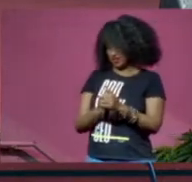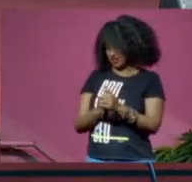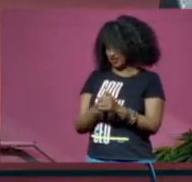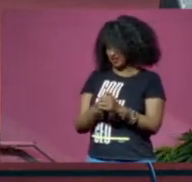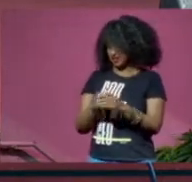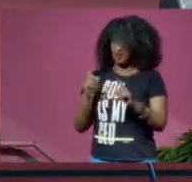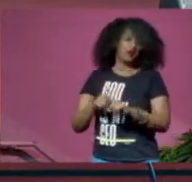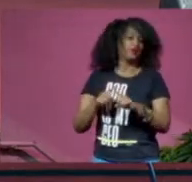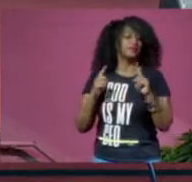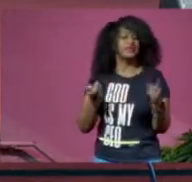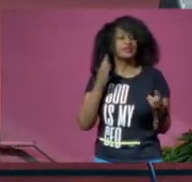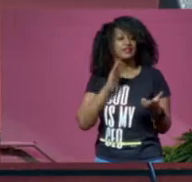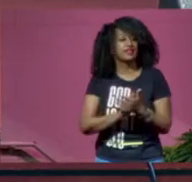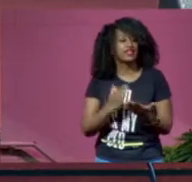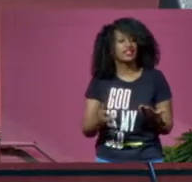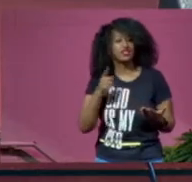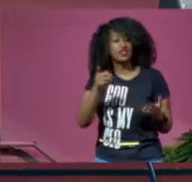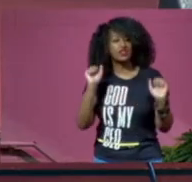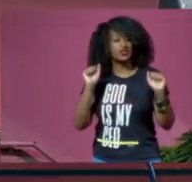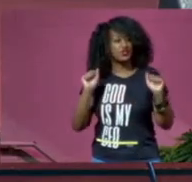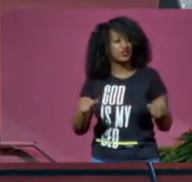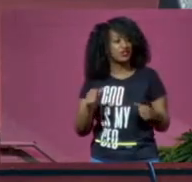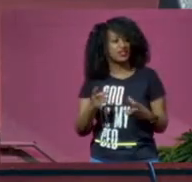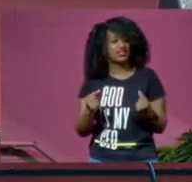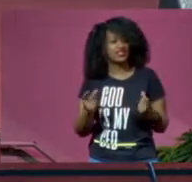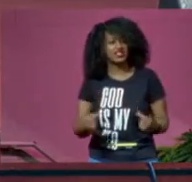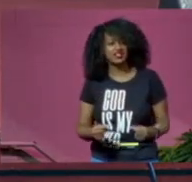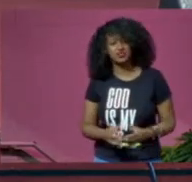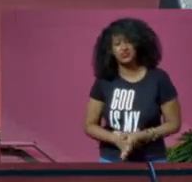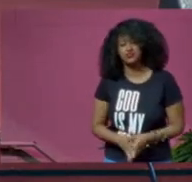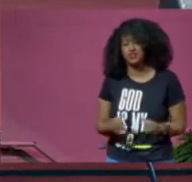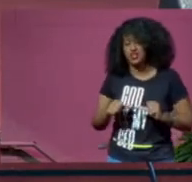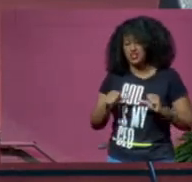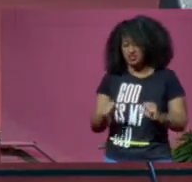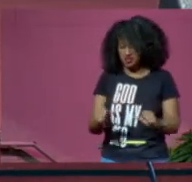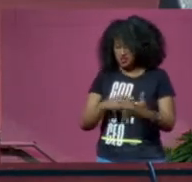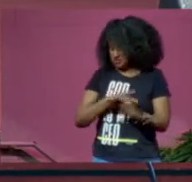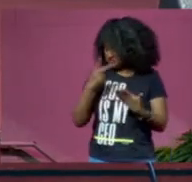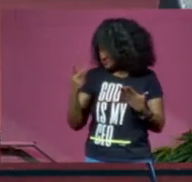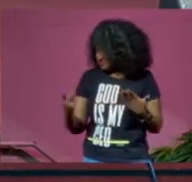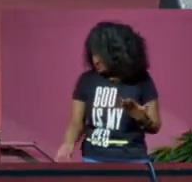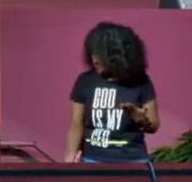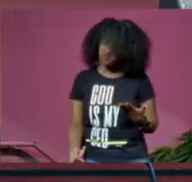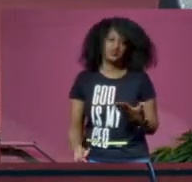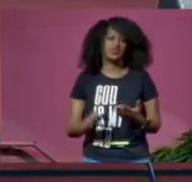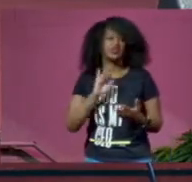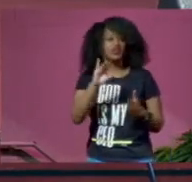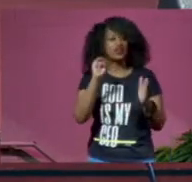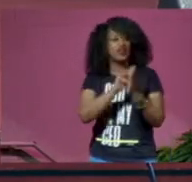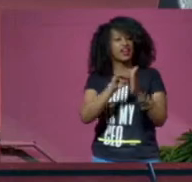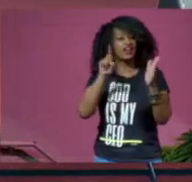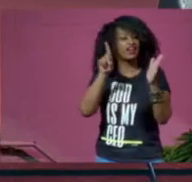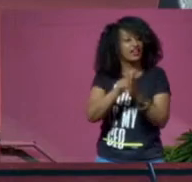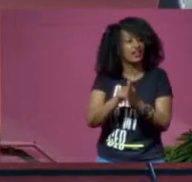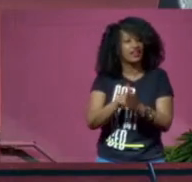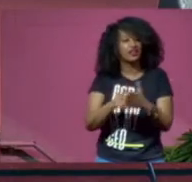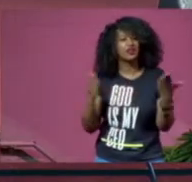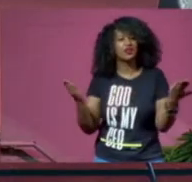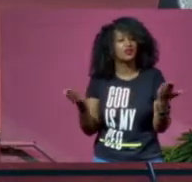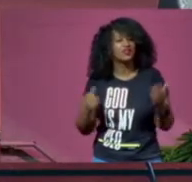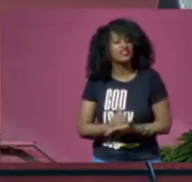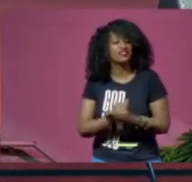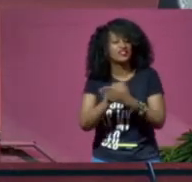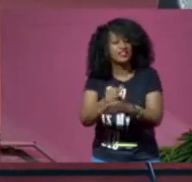But the worst thing that you could do is sell it out and lose your sense of who you are. For what does it profit a